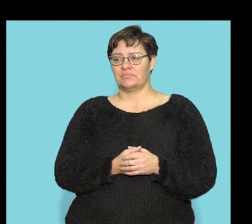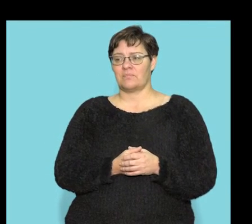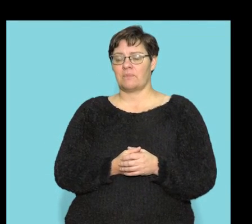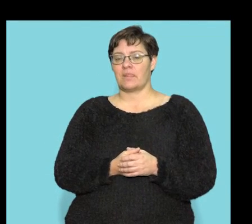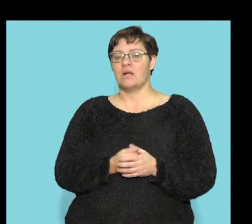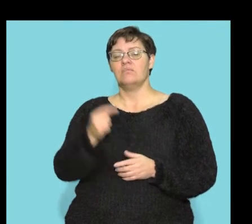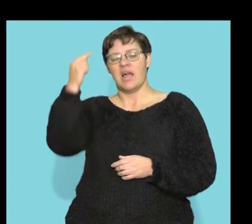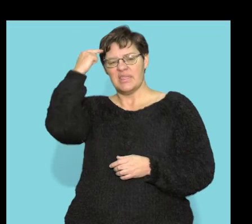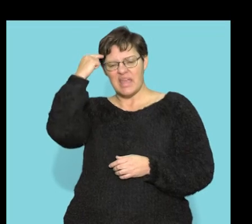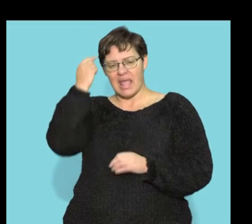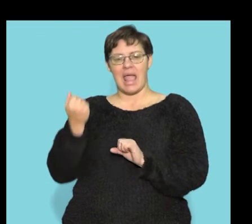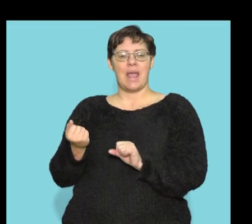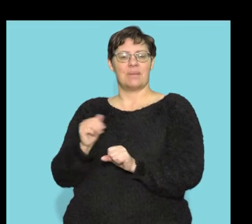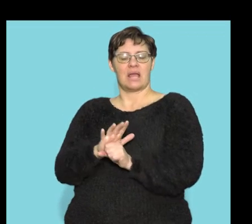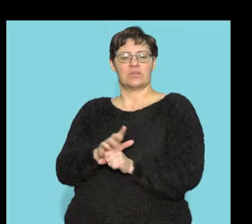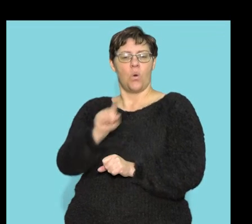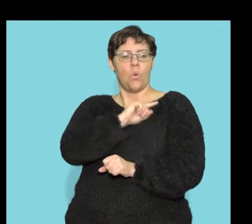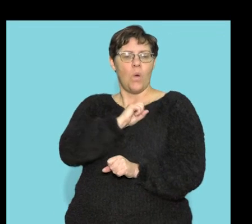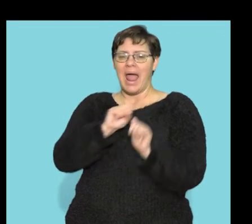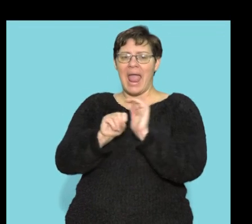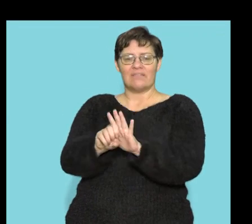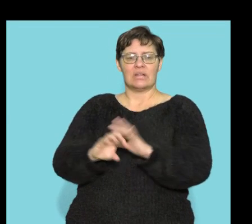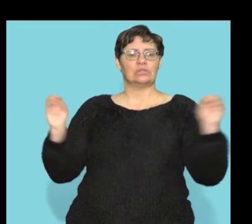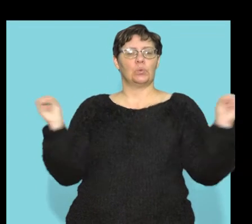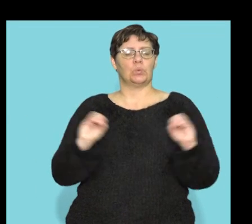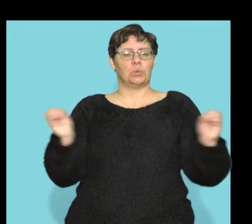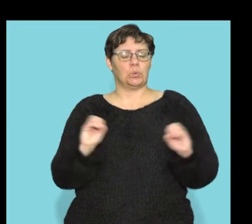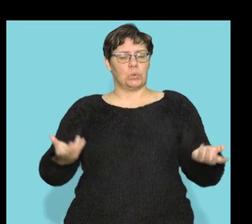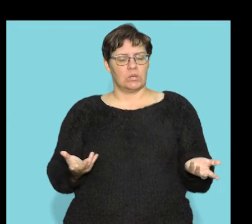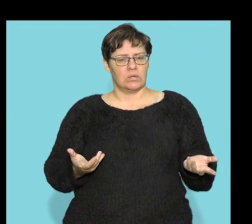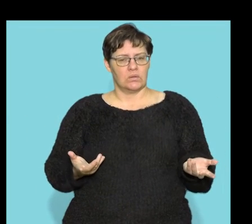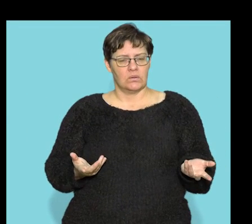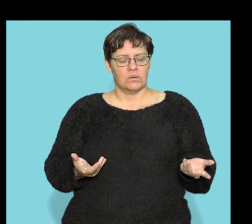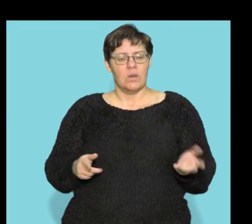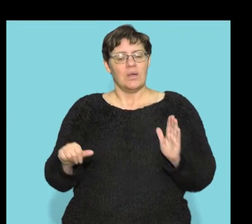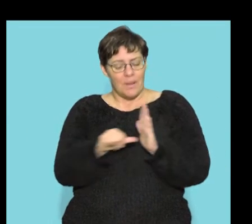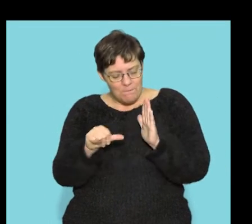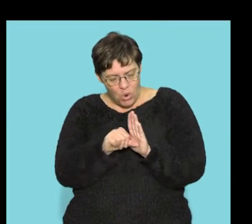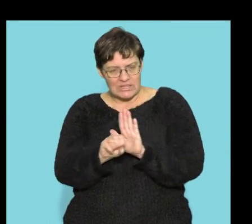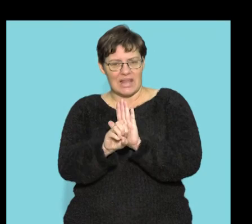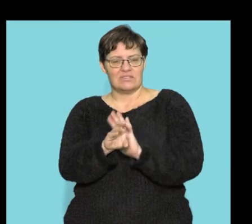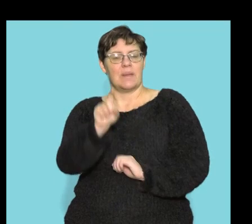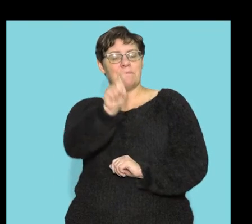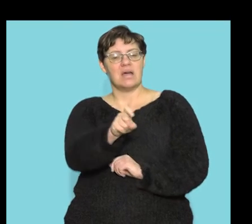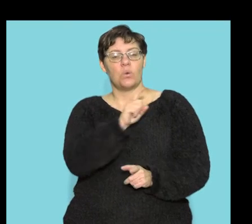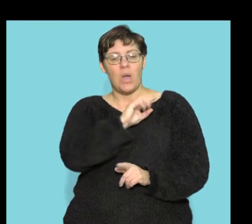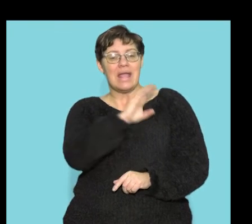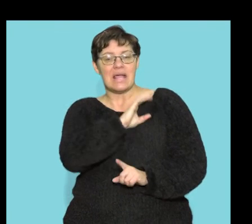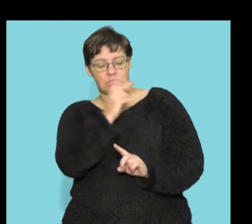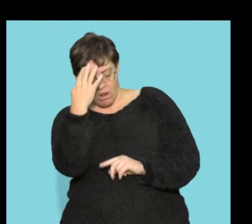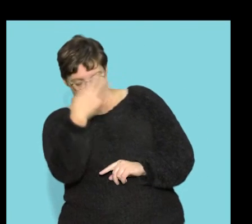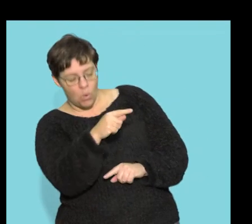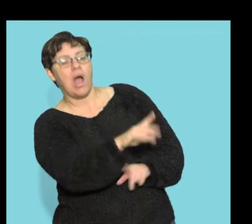Consider the implications of not advertising. It is important to advertise in order to attract customers